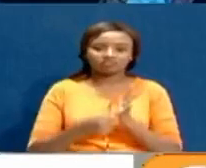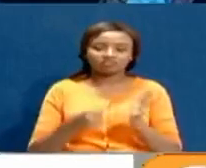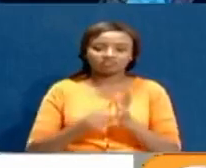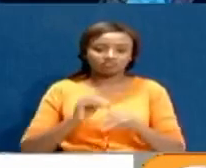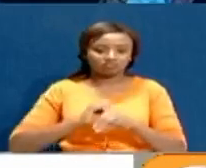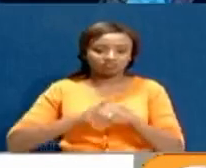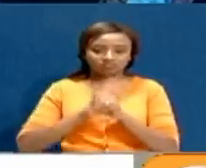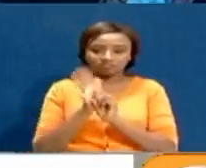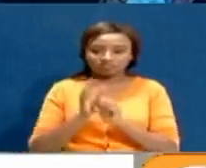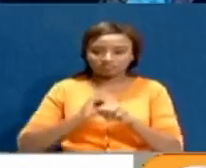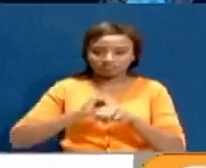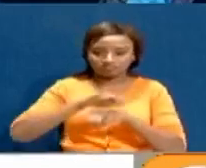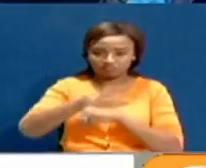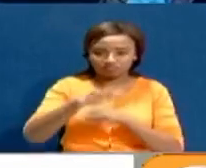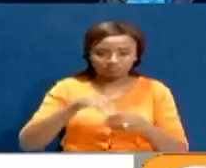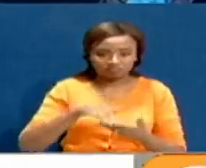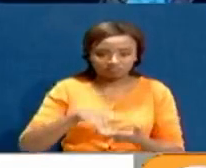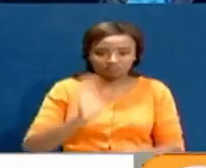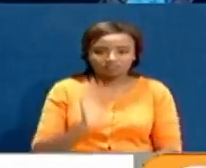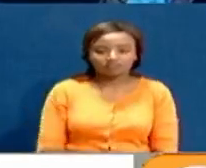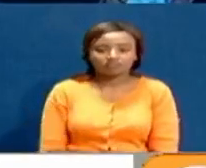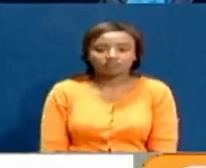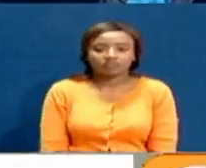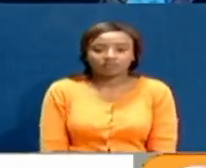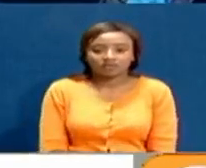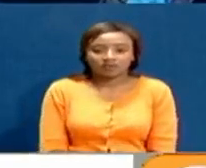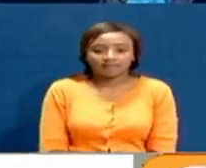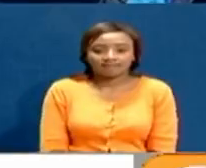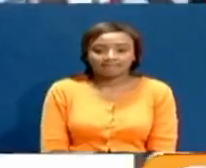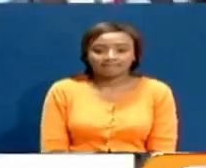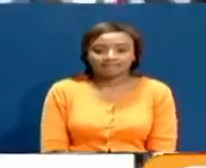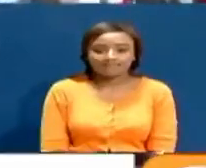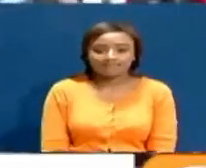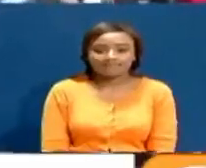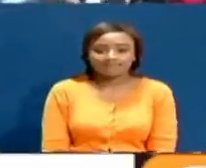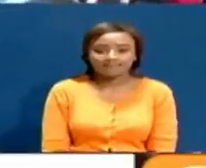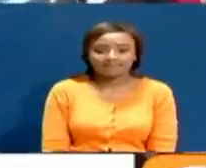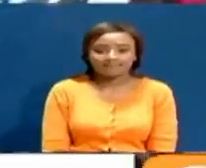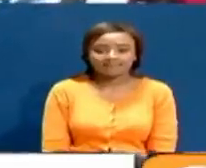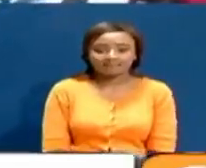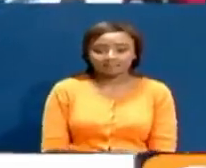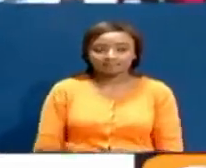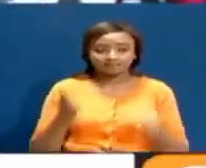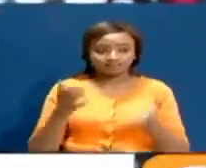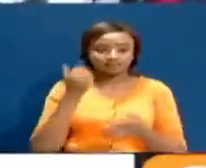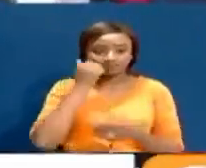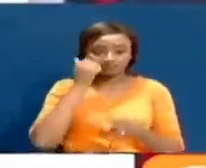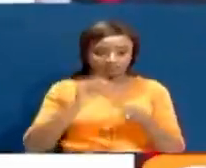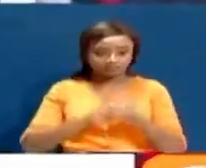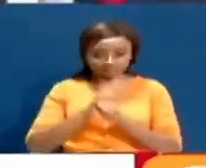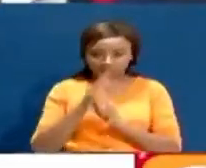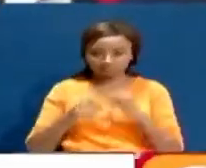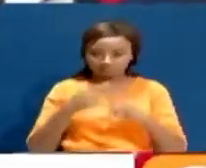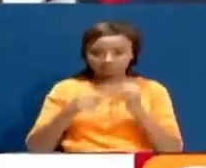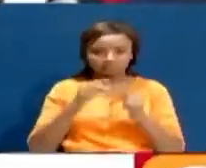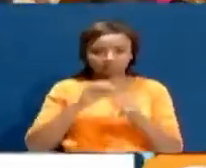surge. This report is produced by Ben Kirui. Take a listen. The country is headed for tough times as